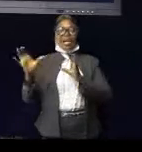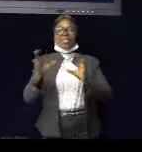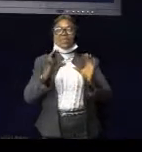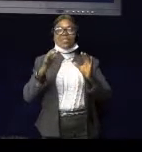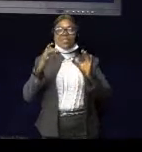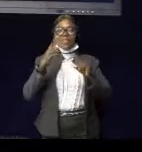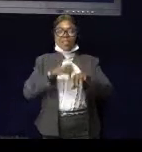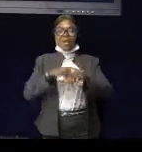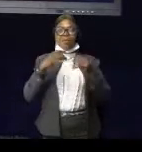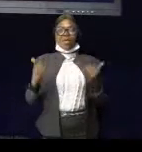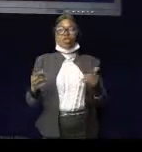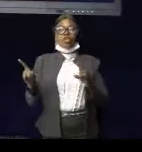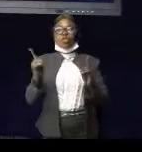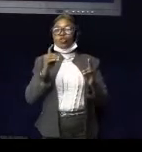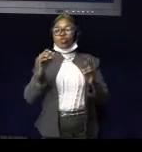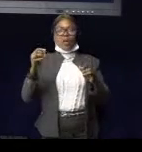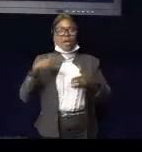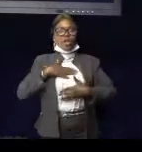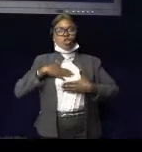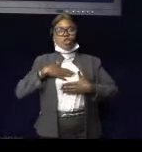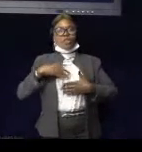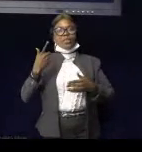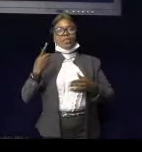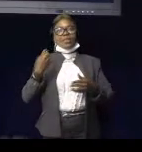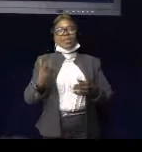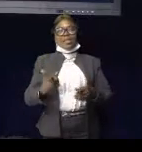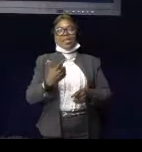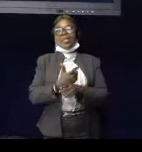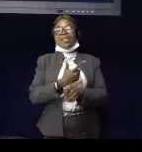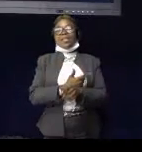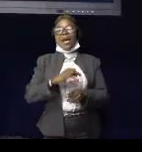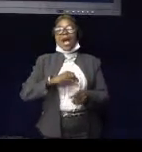It is activity time now. Did you enjoy the